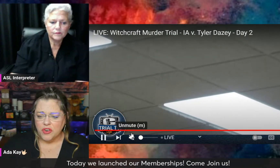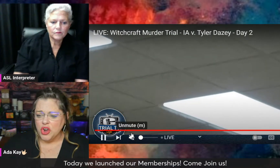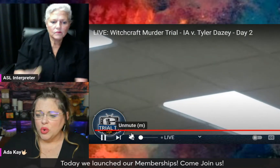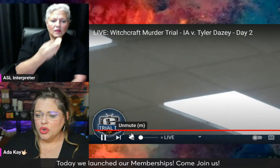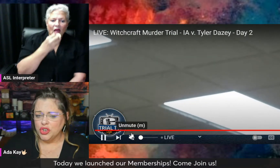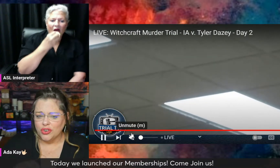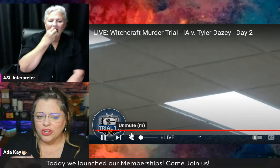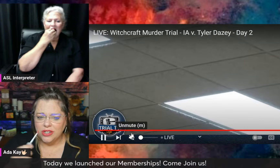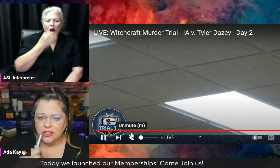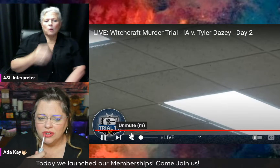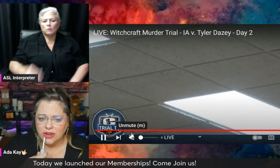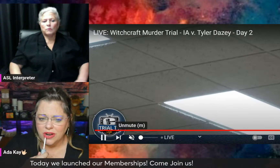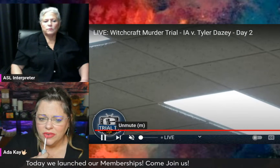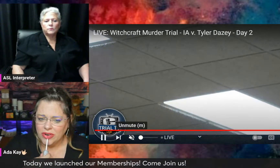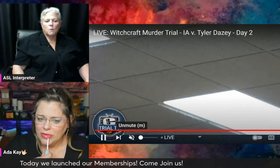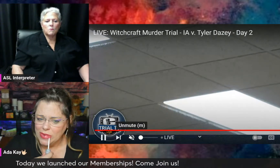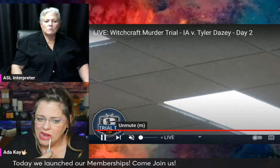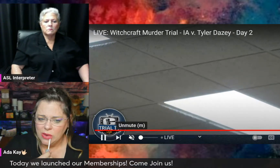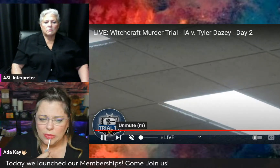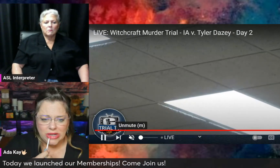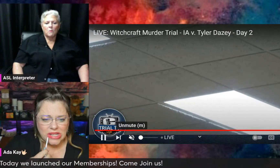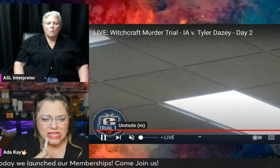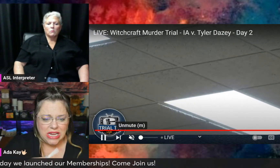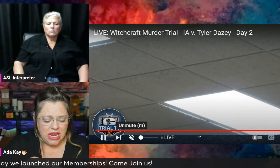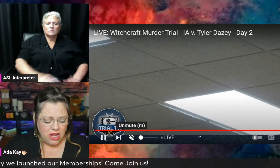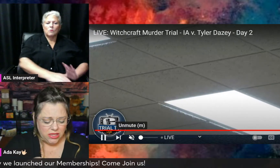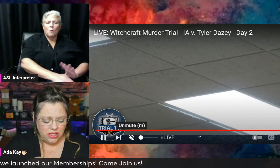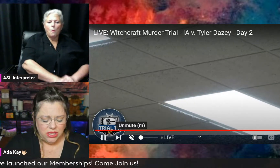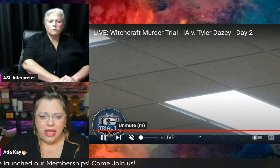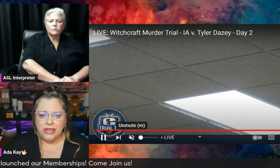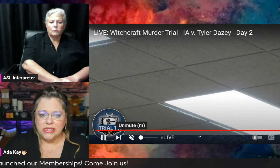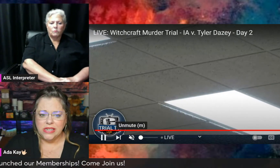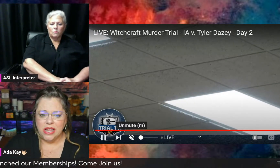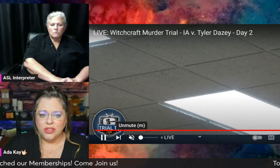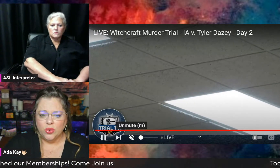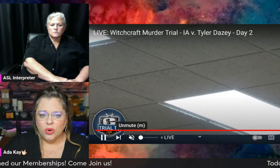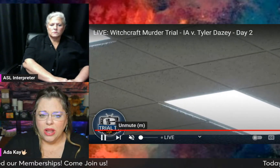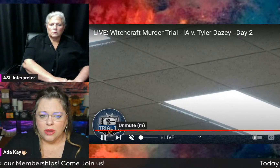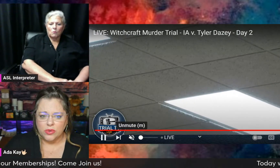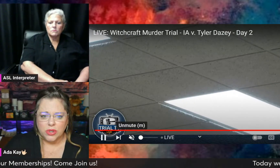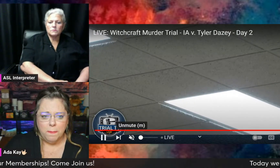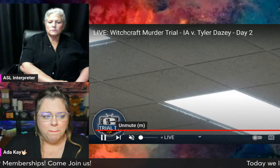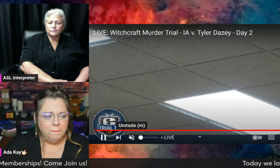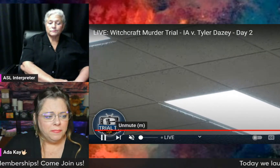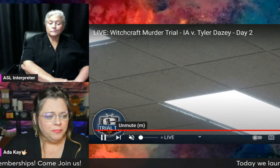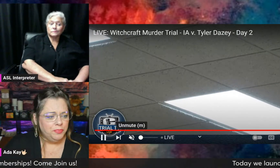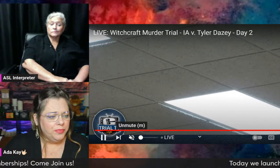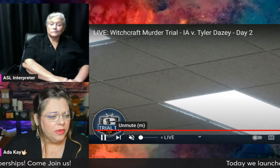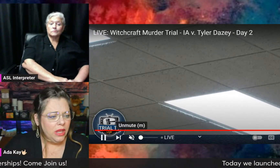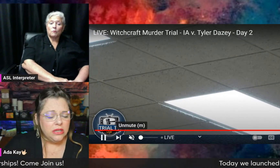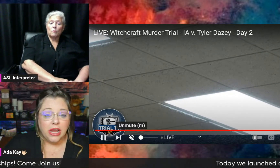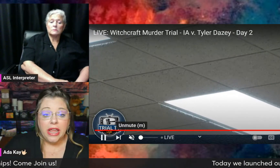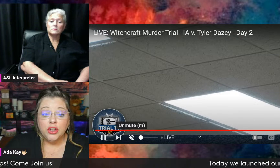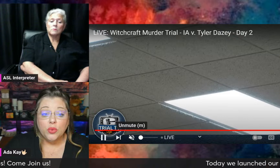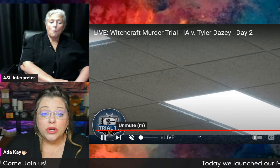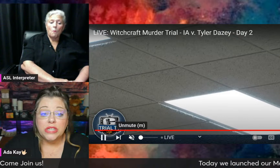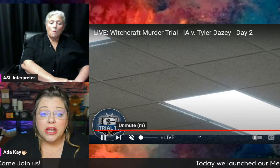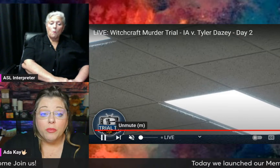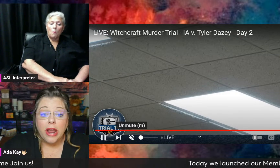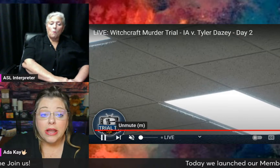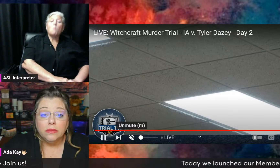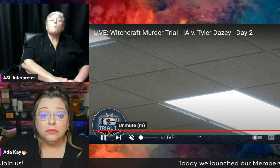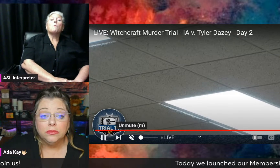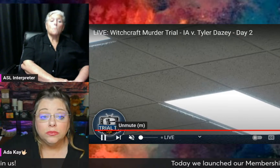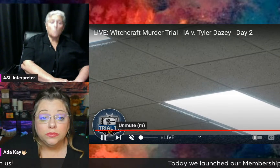I never known a jury to drive home in the middle of the day. I thought they had to stay at the courthouse. Diane, do you want to